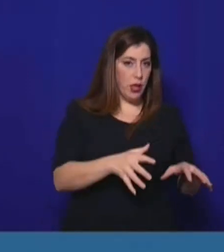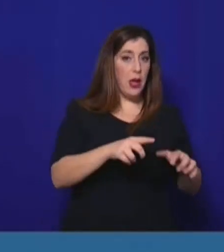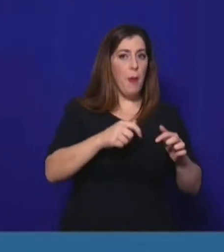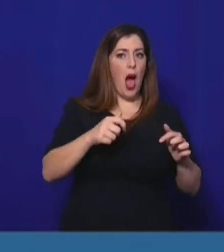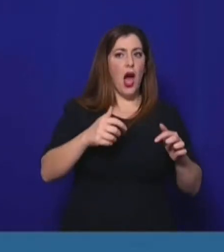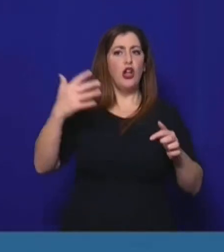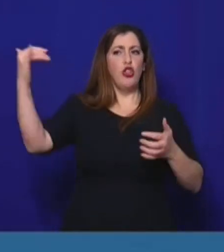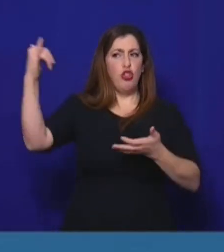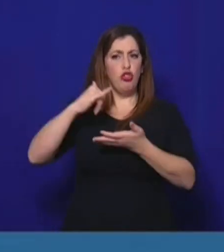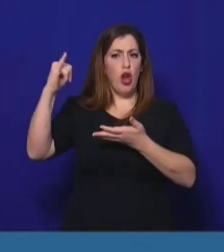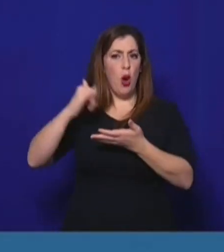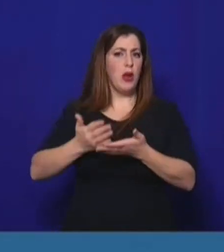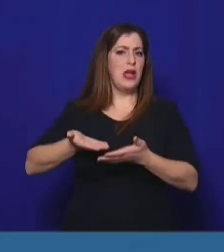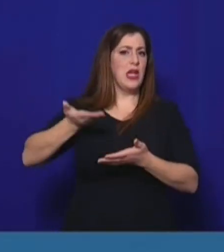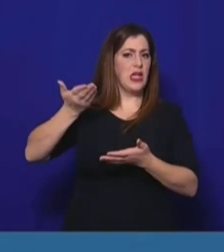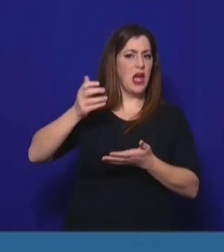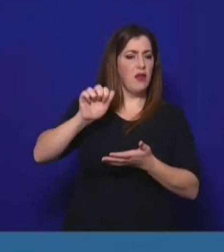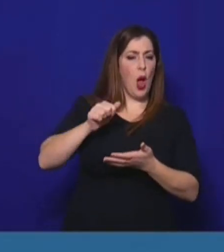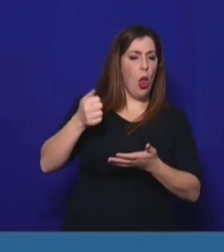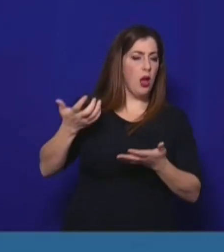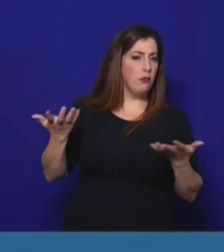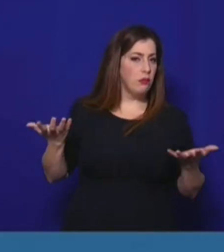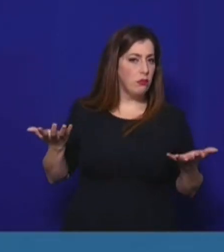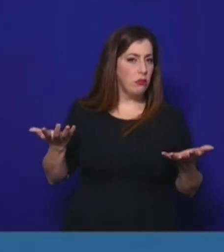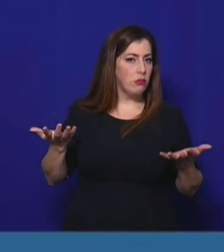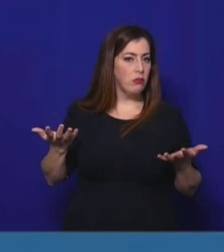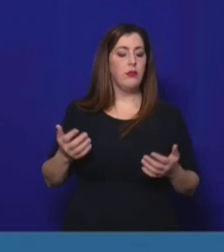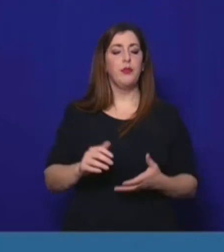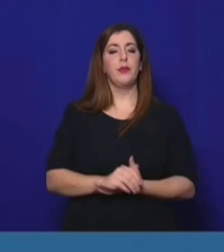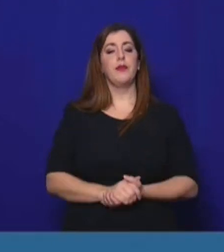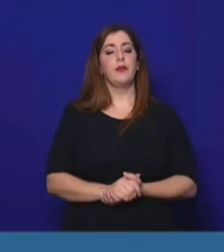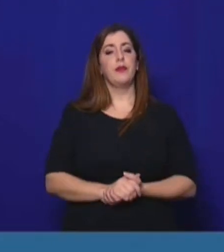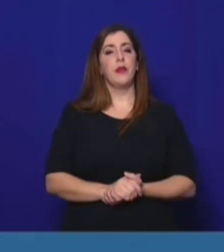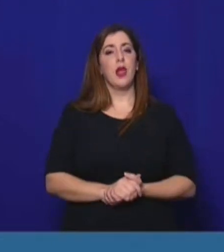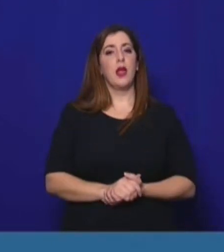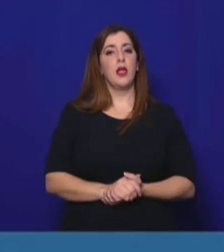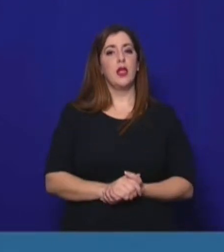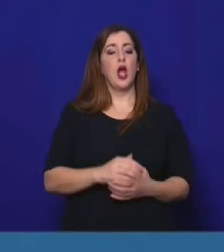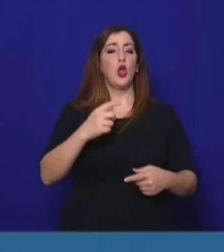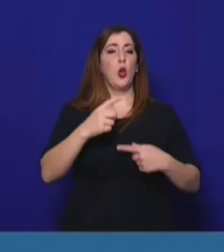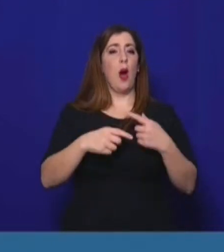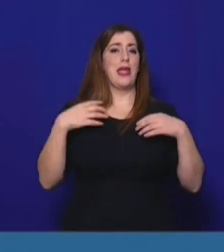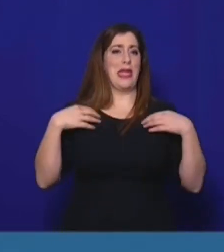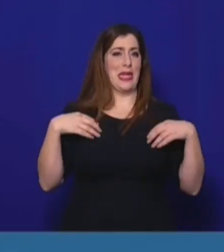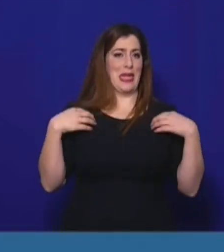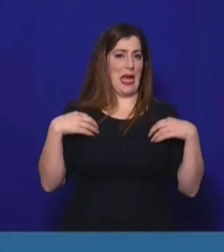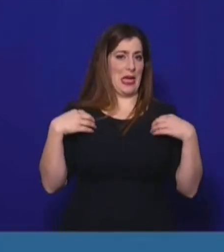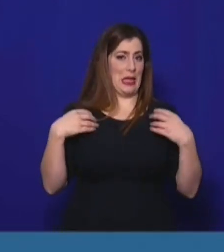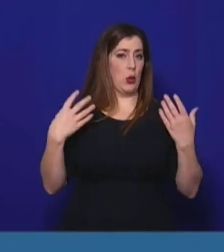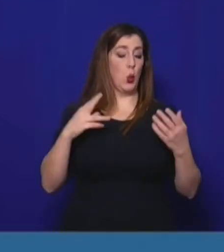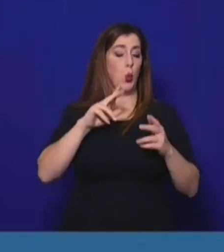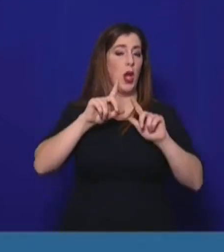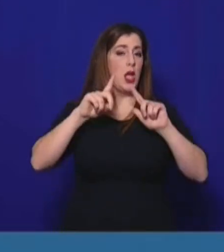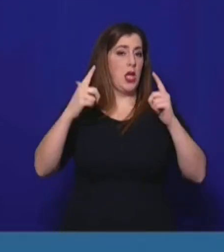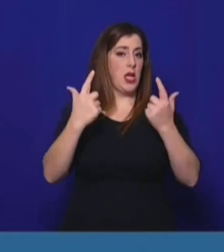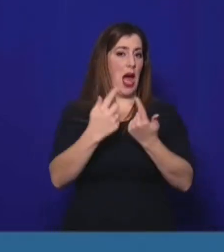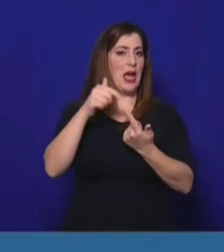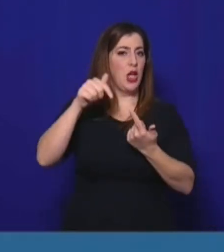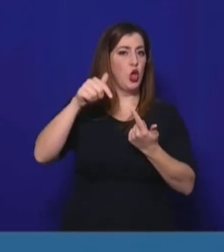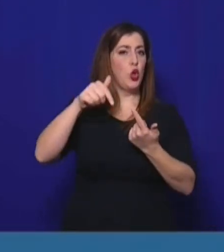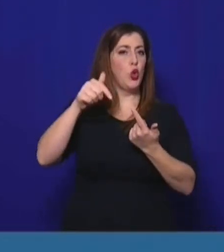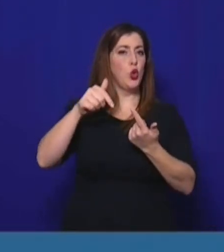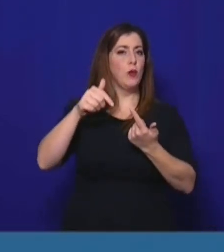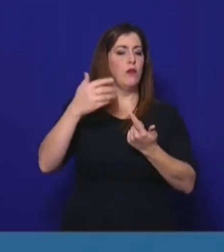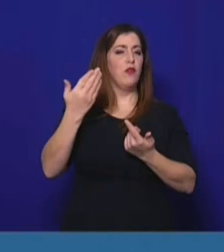tal-strajk fl-iskejjel ma nafx kontx għallaqa f'Kastilja dalodu u min-naħa tiegħek x'kien il-messaġġ minħabba